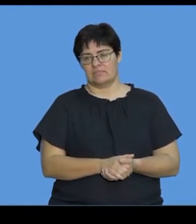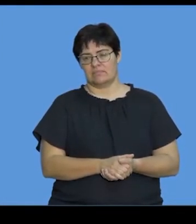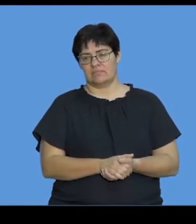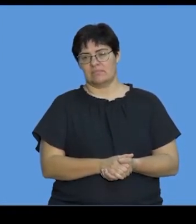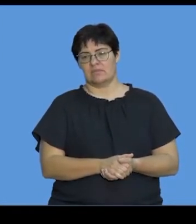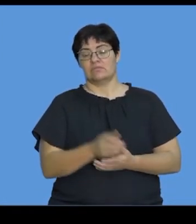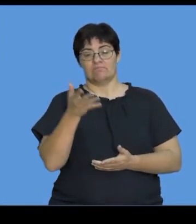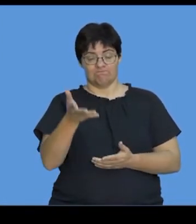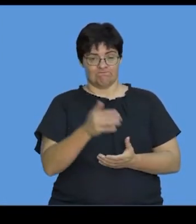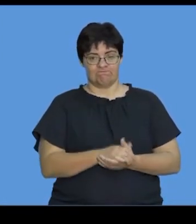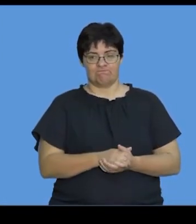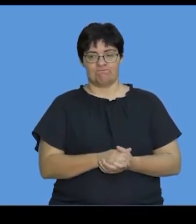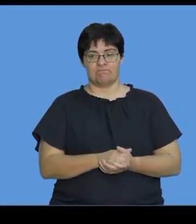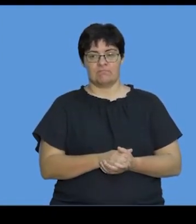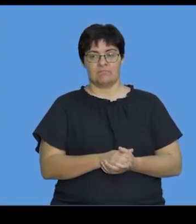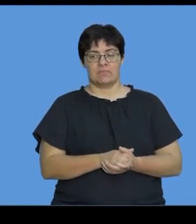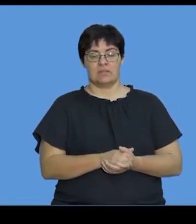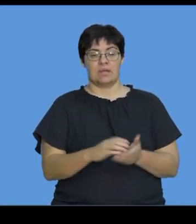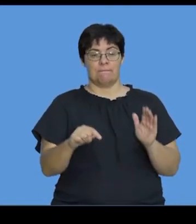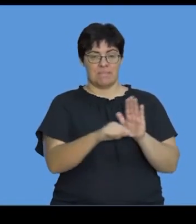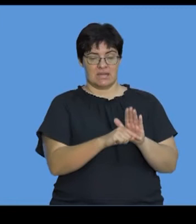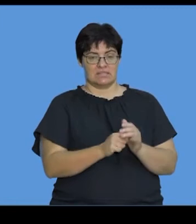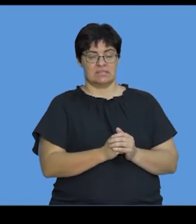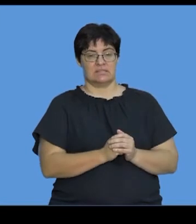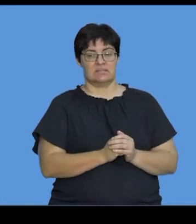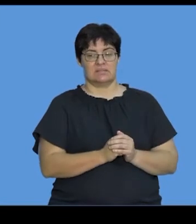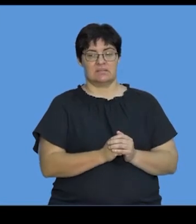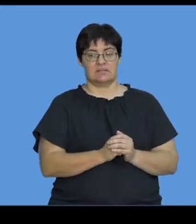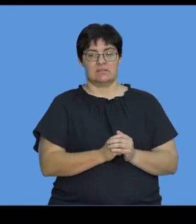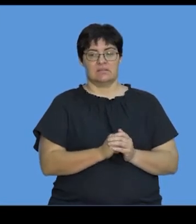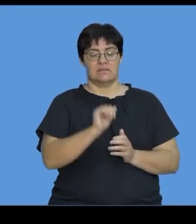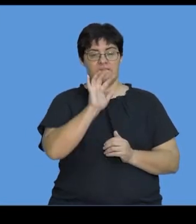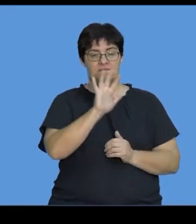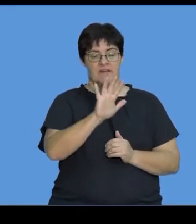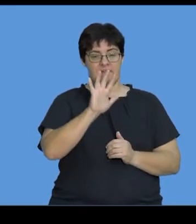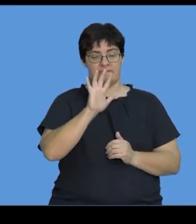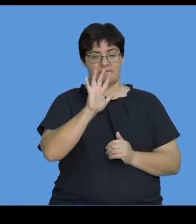way. There we go. So, minus